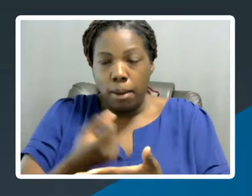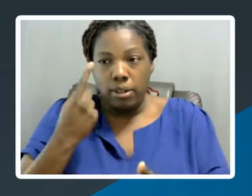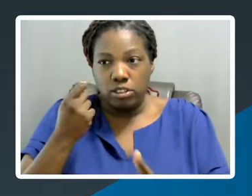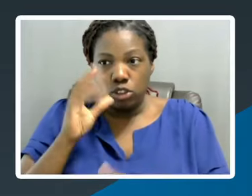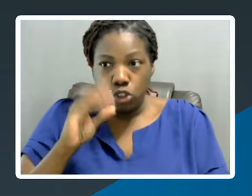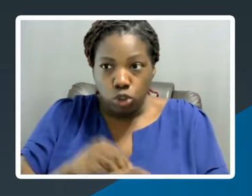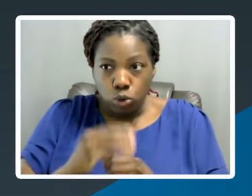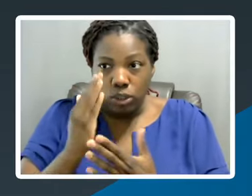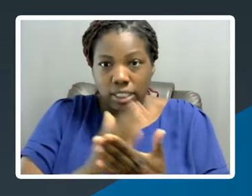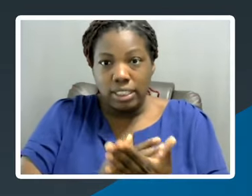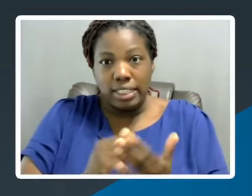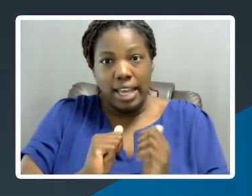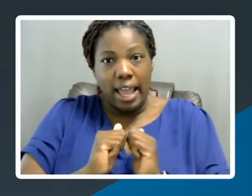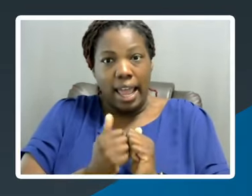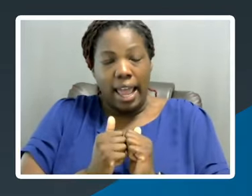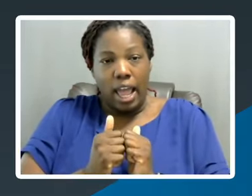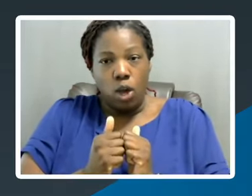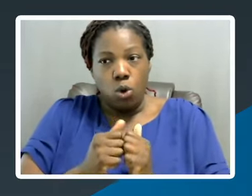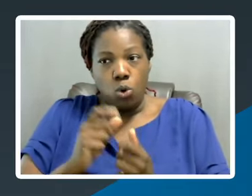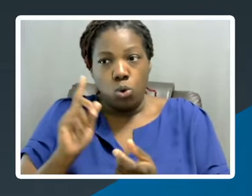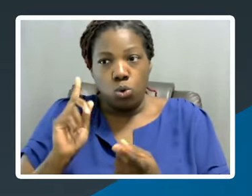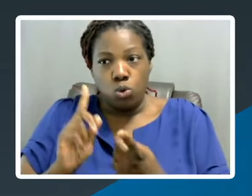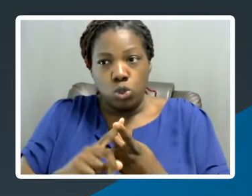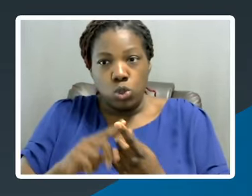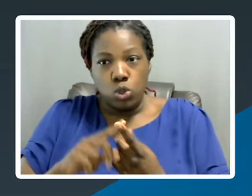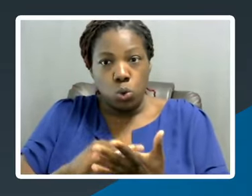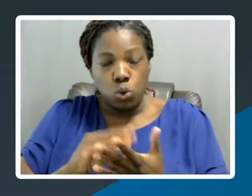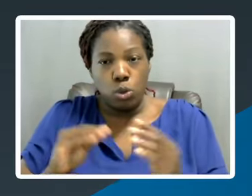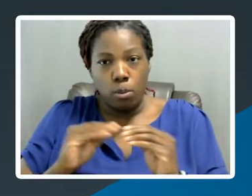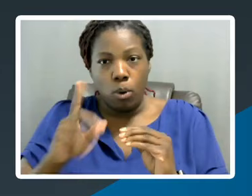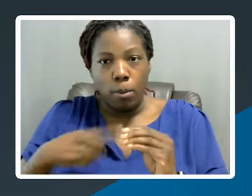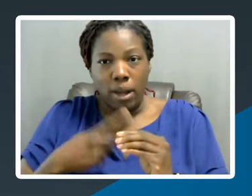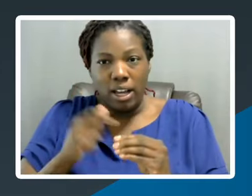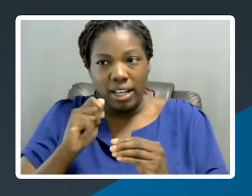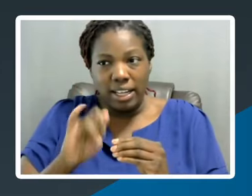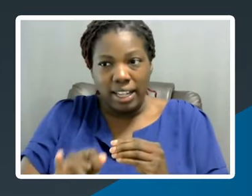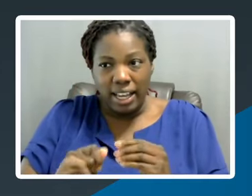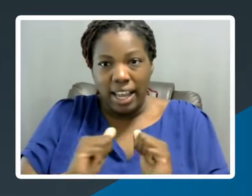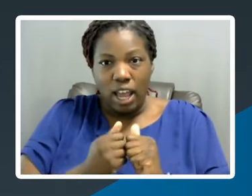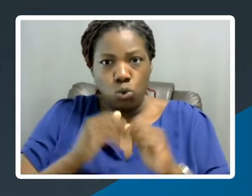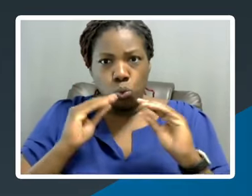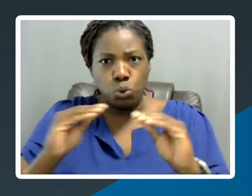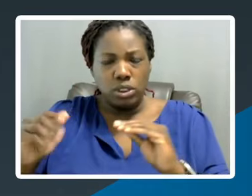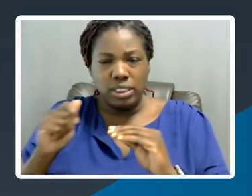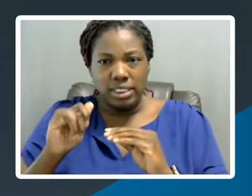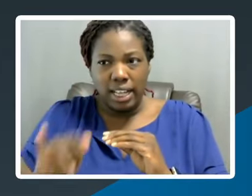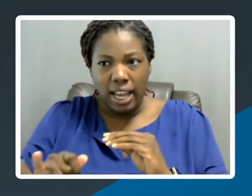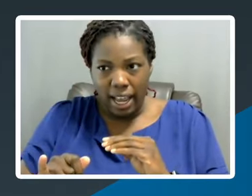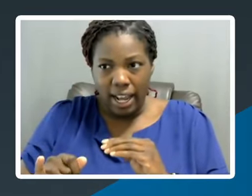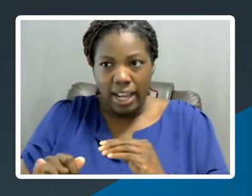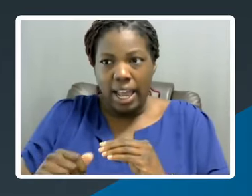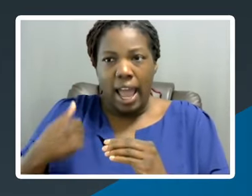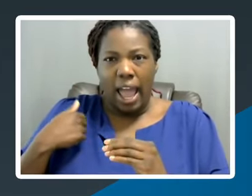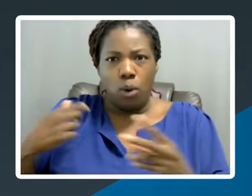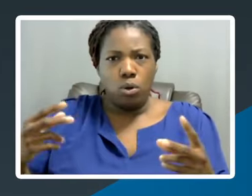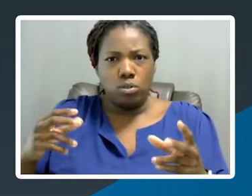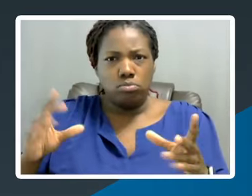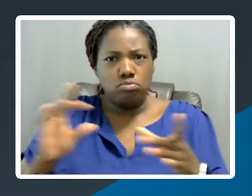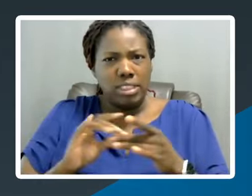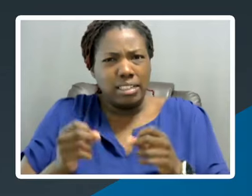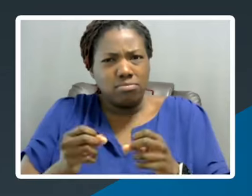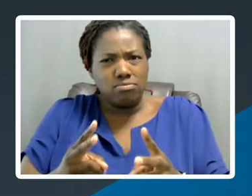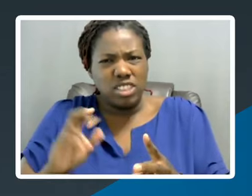for how to learn about AI and how to teach AI and model AI to kids. And I'll put a link in the chat right now in case